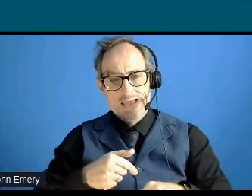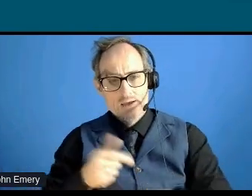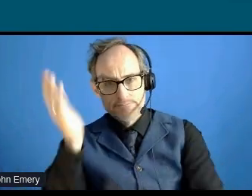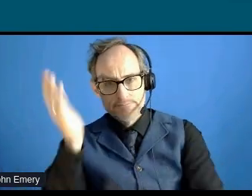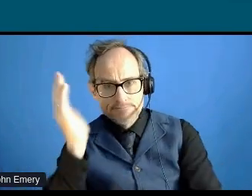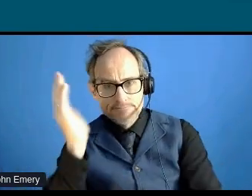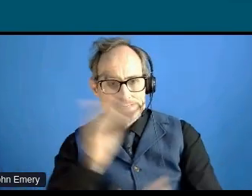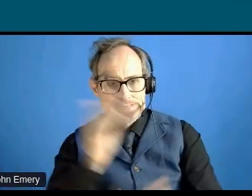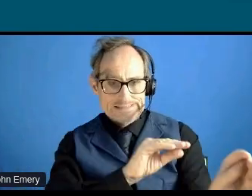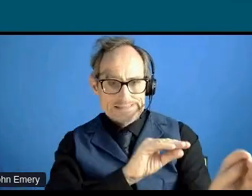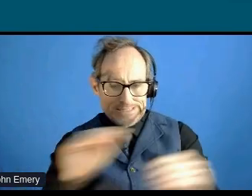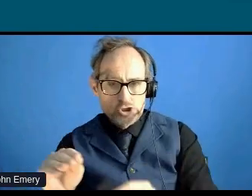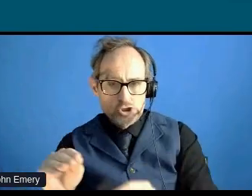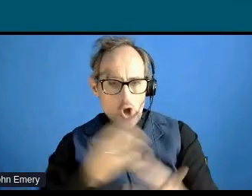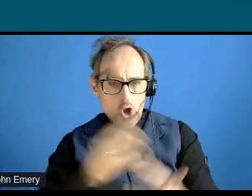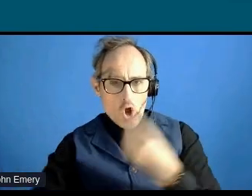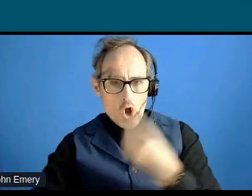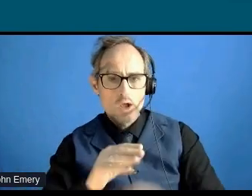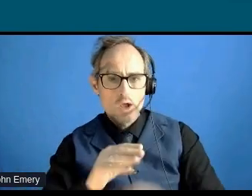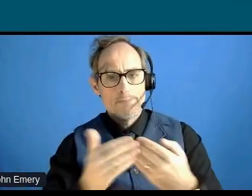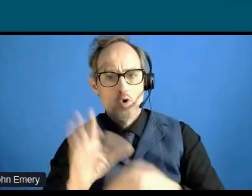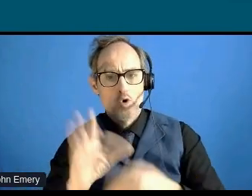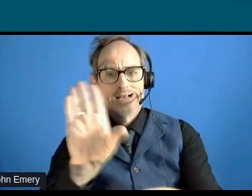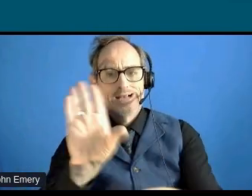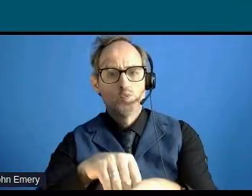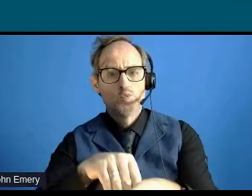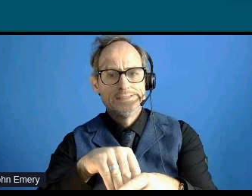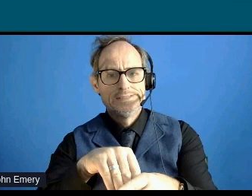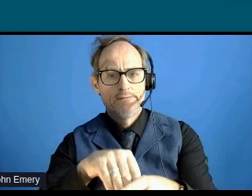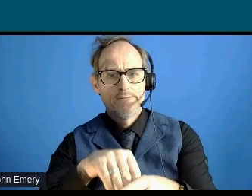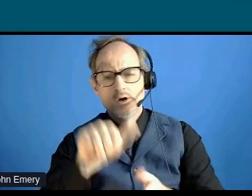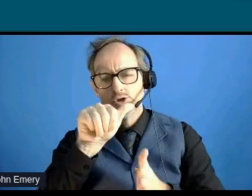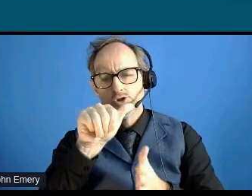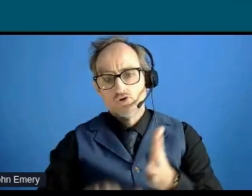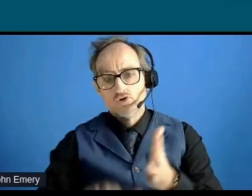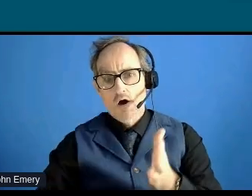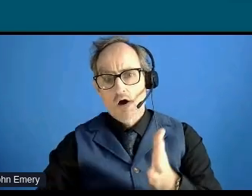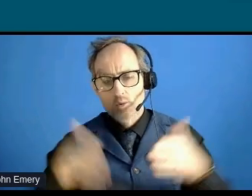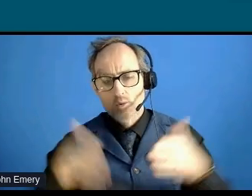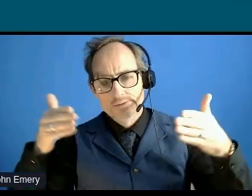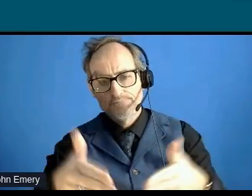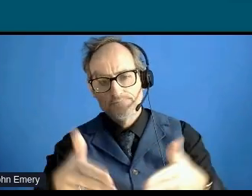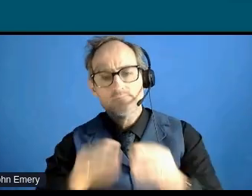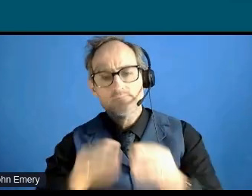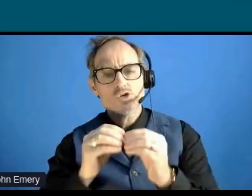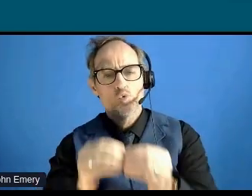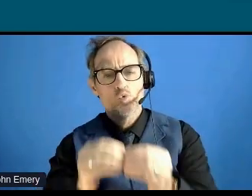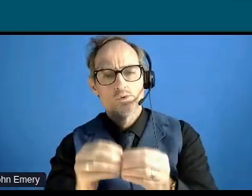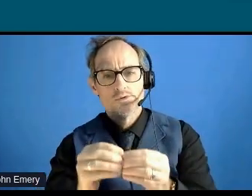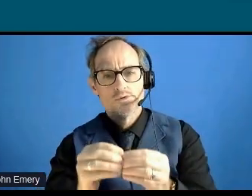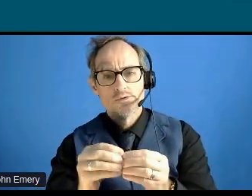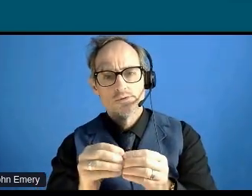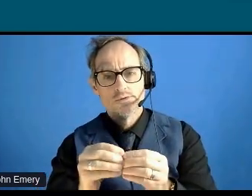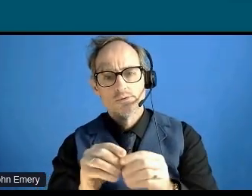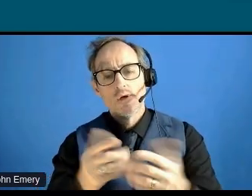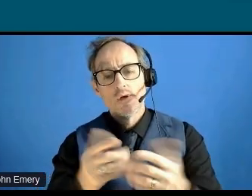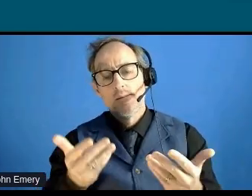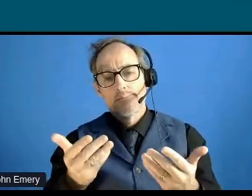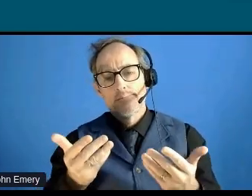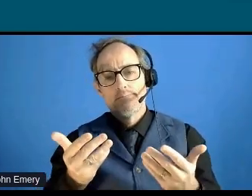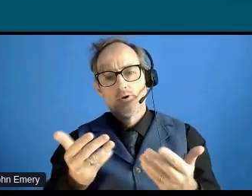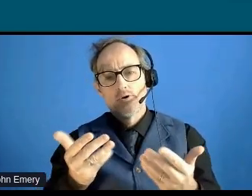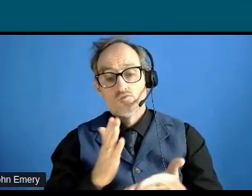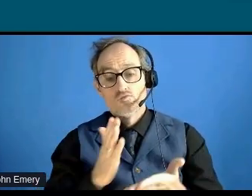disability inclusive. So that journey started with students, but the kind of light